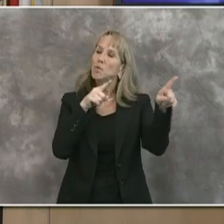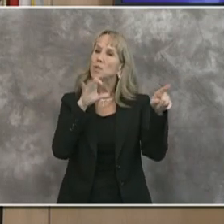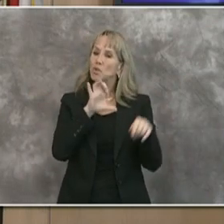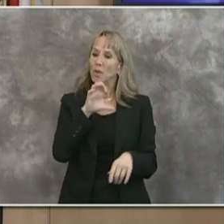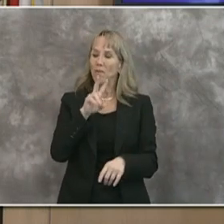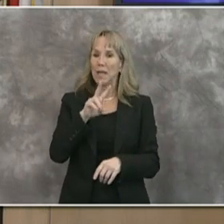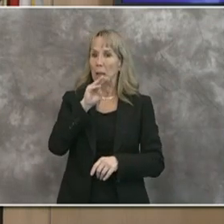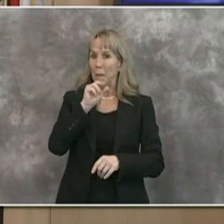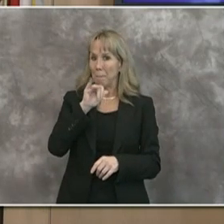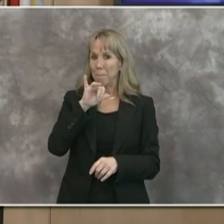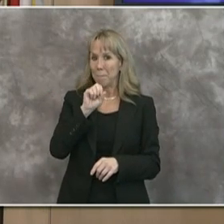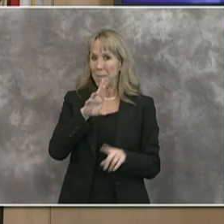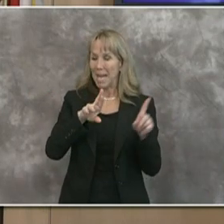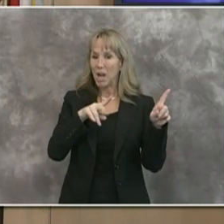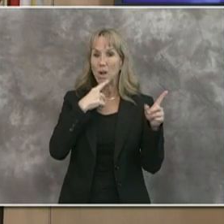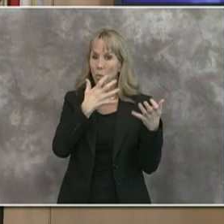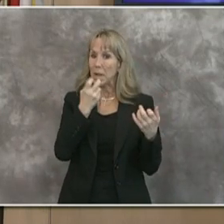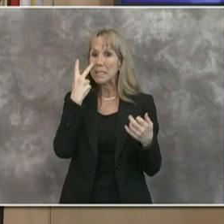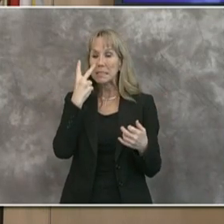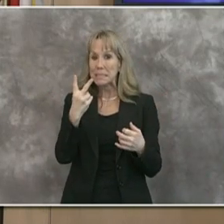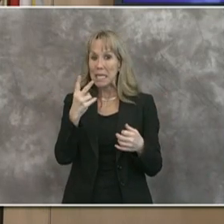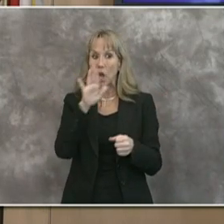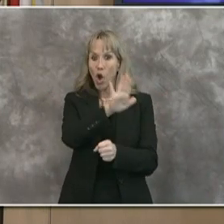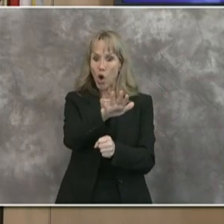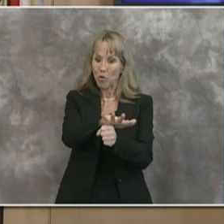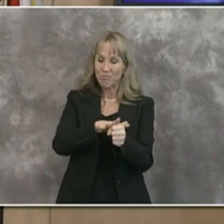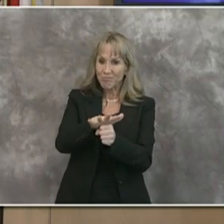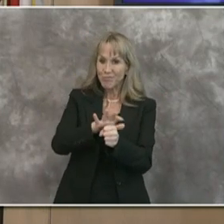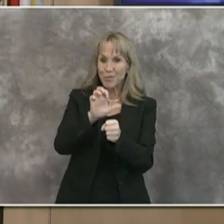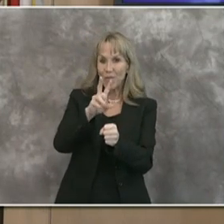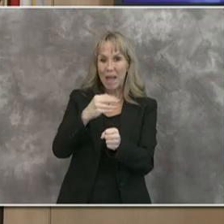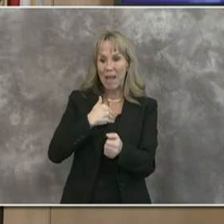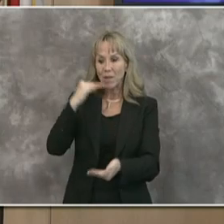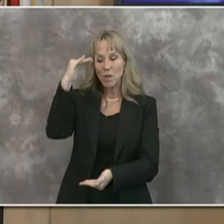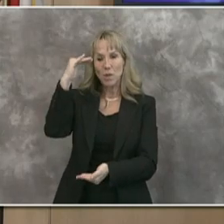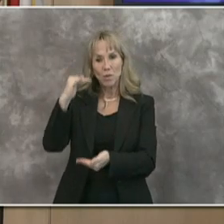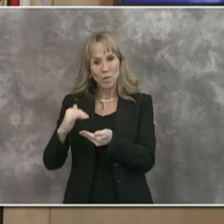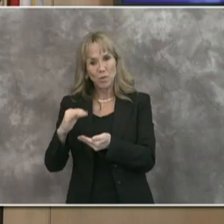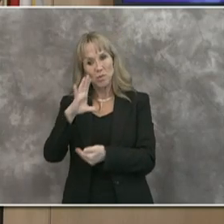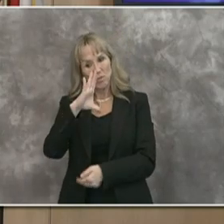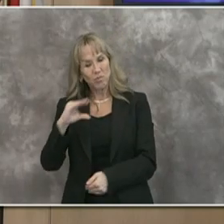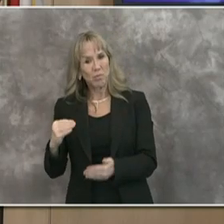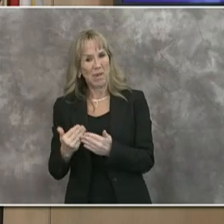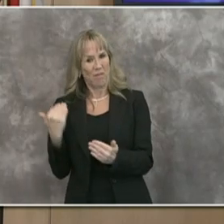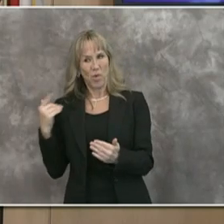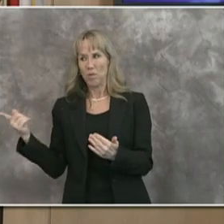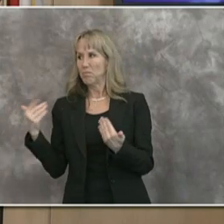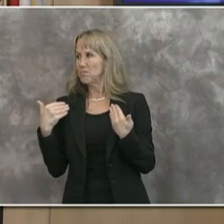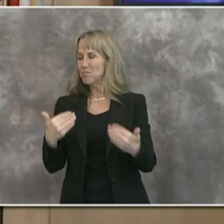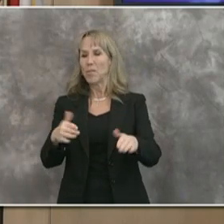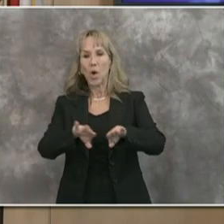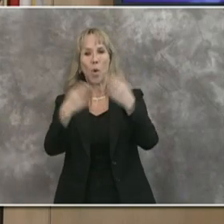us she'd like to see a downward trend in infections in her community before the county moves forward with reopening.